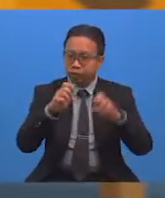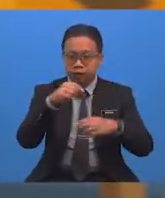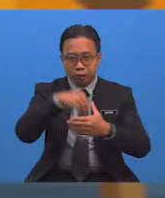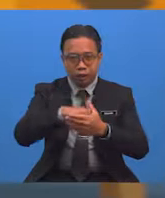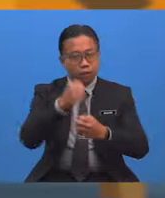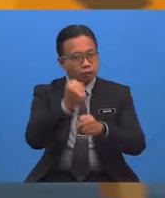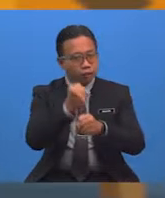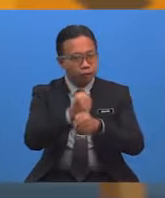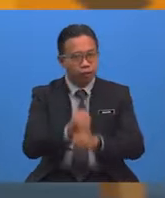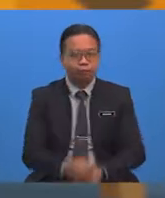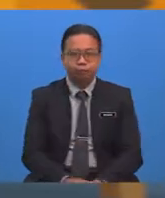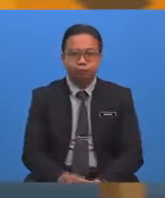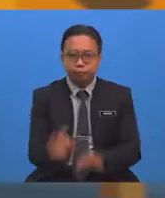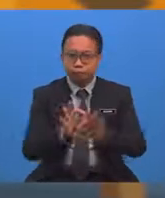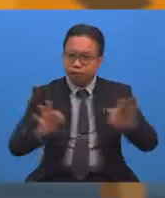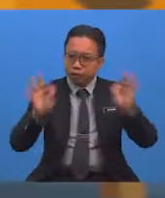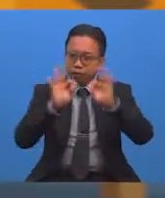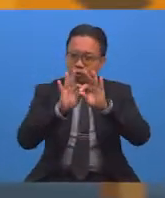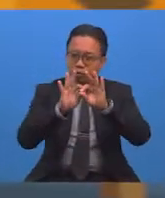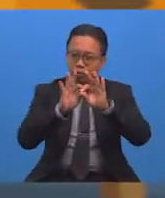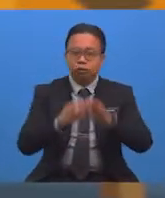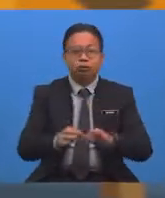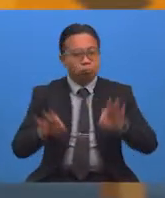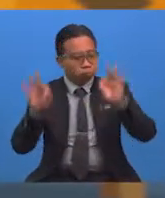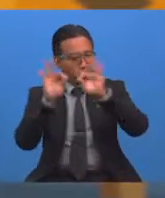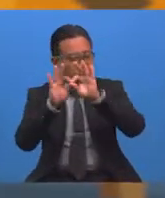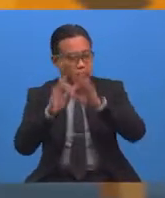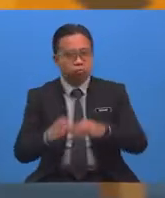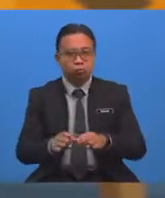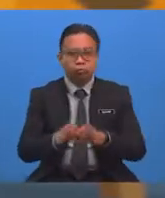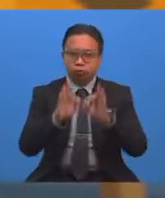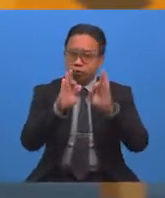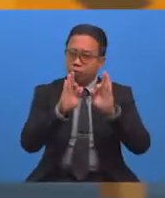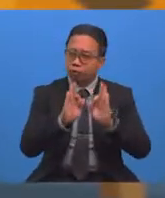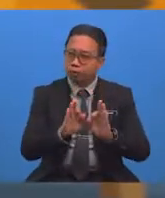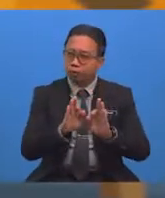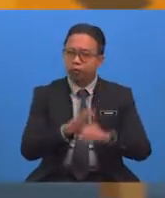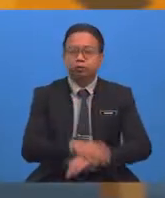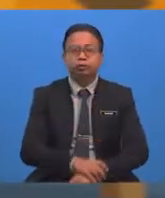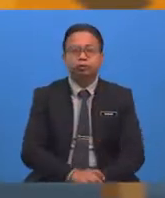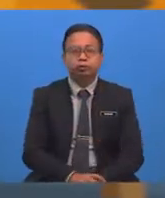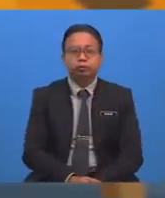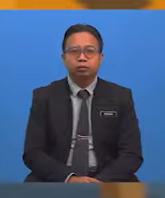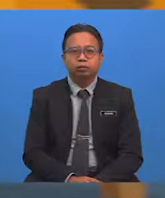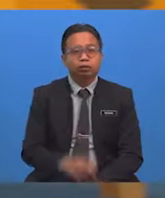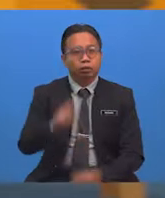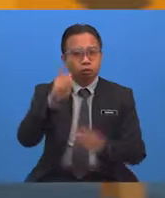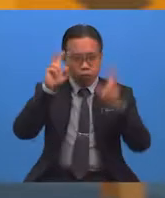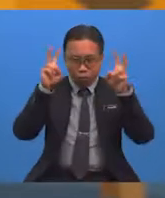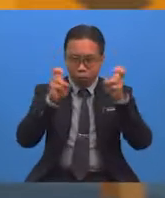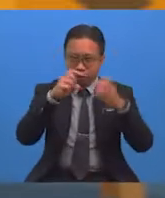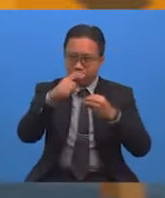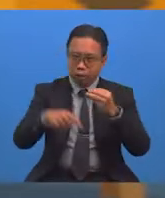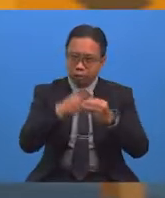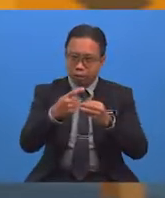careers. This story or anecdote about former colleagues brings to light the topic